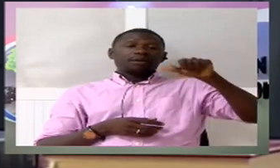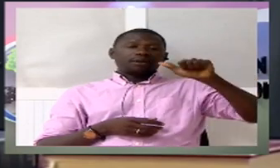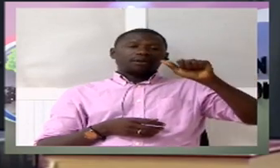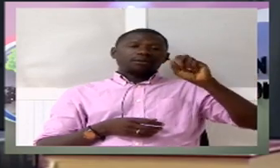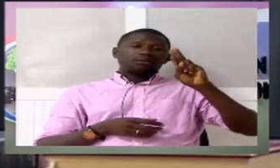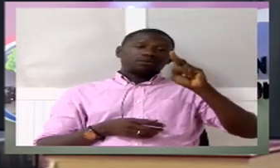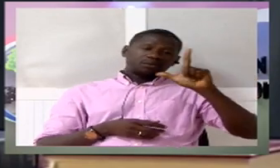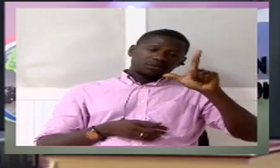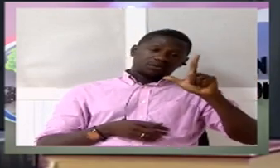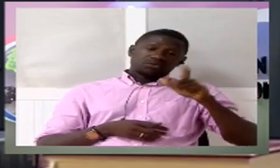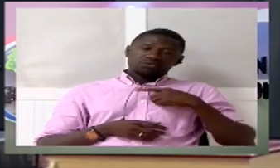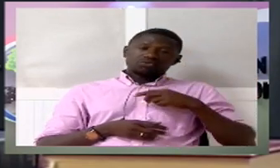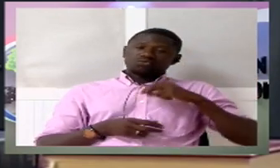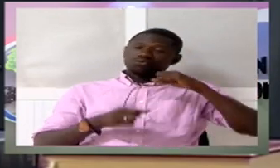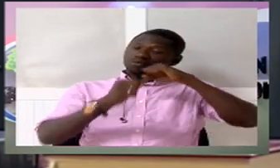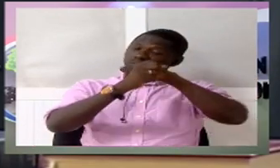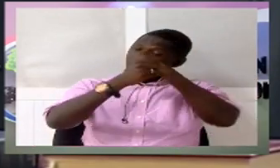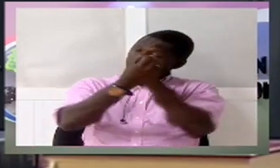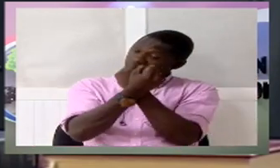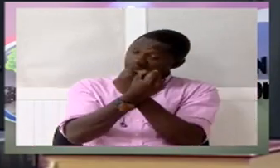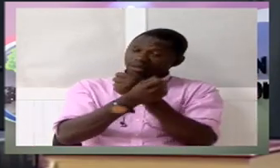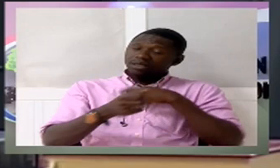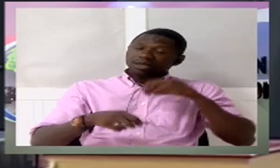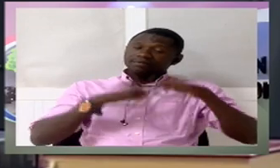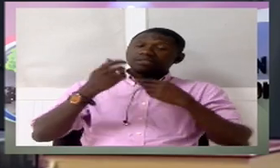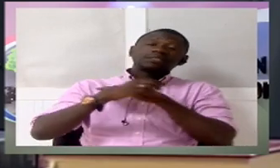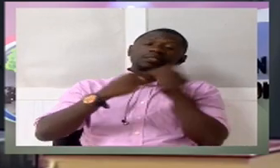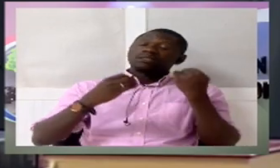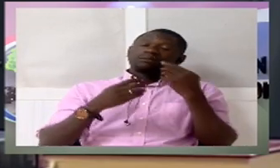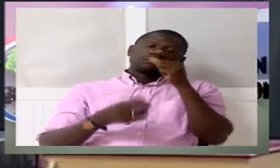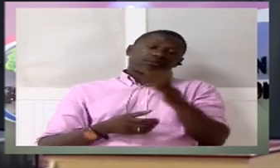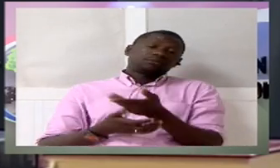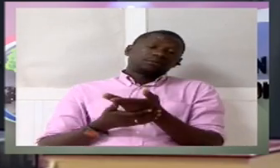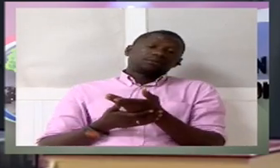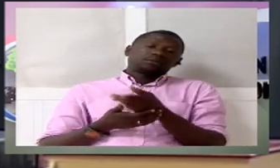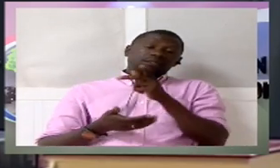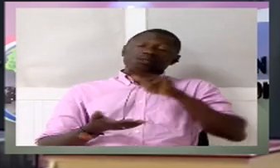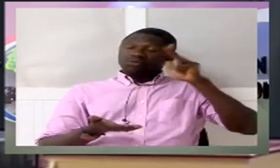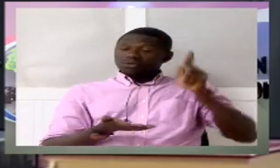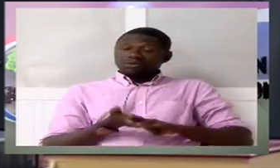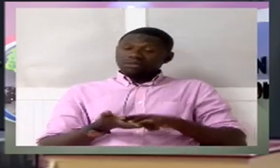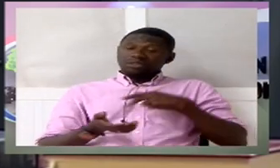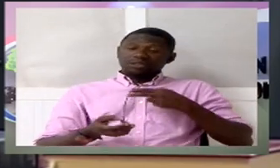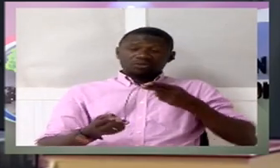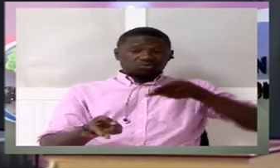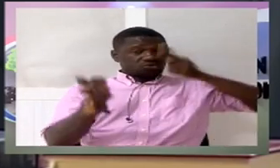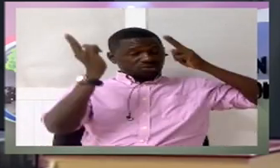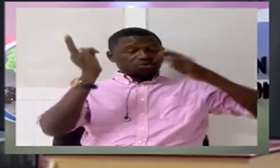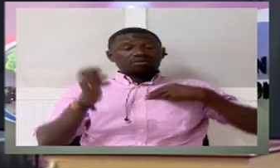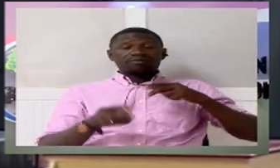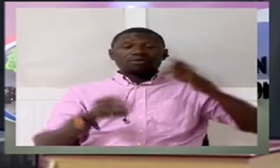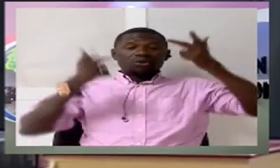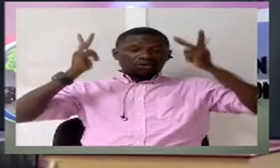Baba and eventually kill him. Pour ay Baba Job sorong andu nyala bonata na pour ka fafana. This is evident in the shooting of lawyer Usman